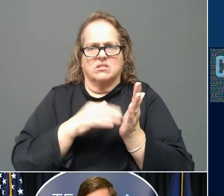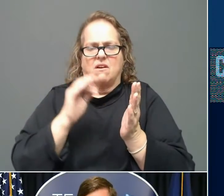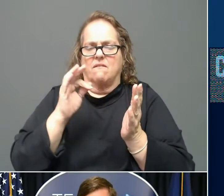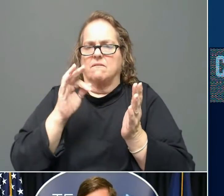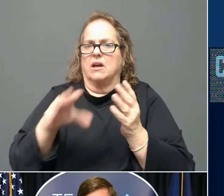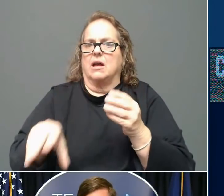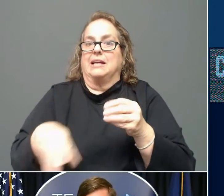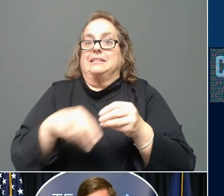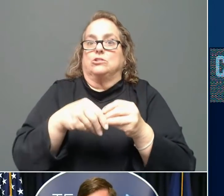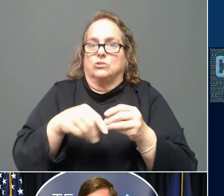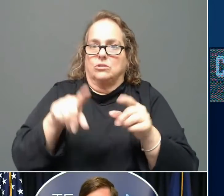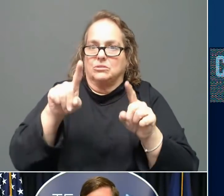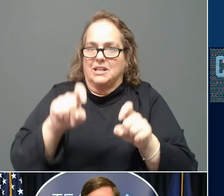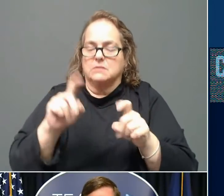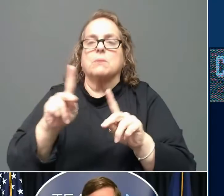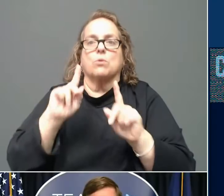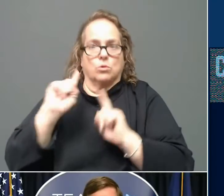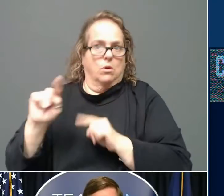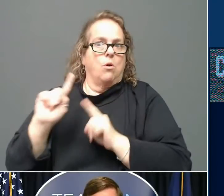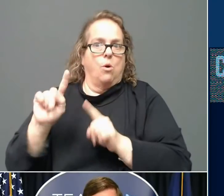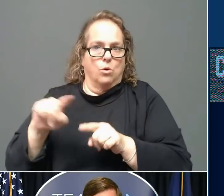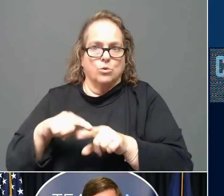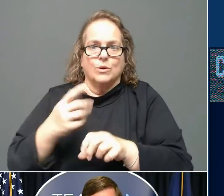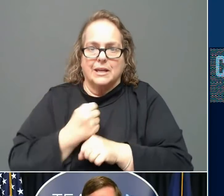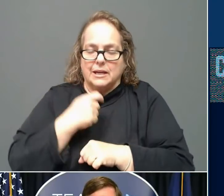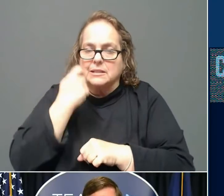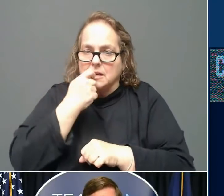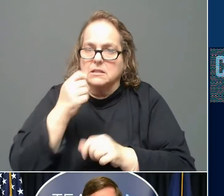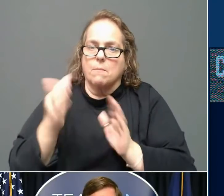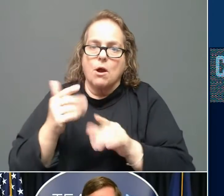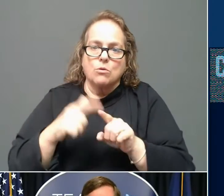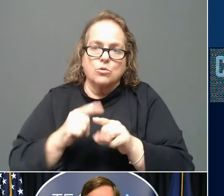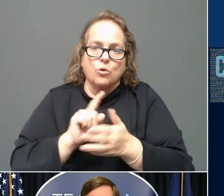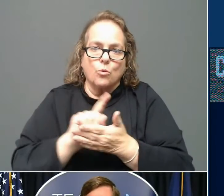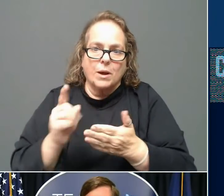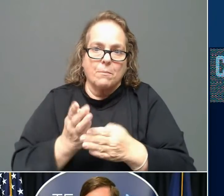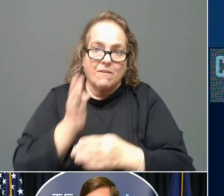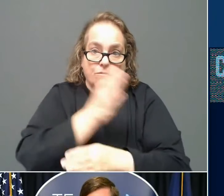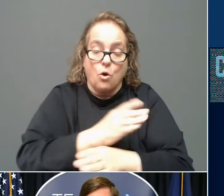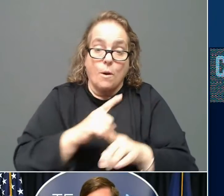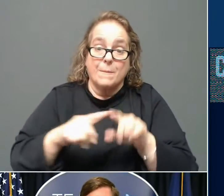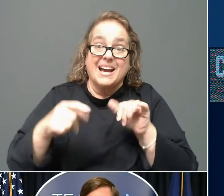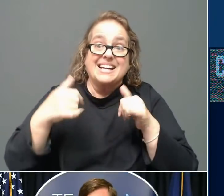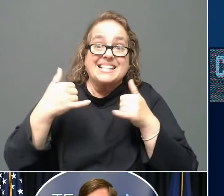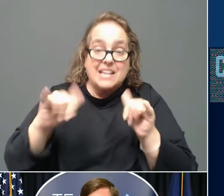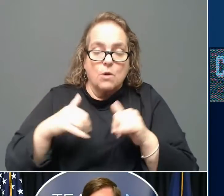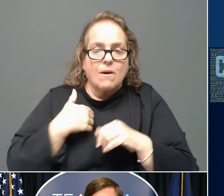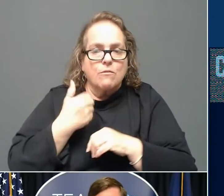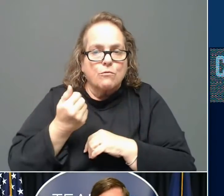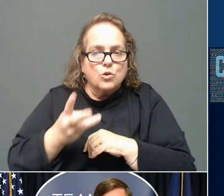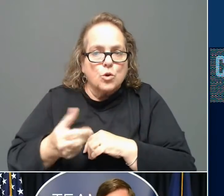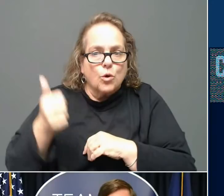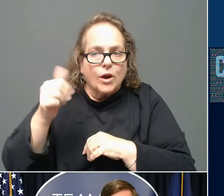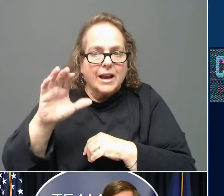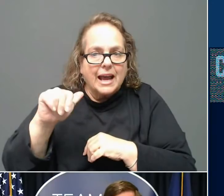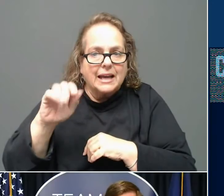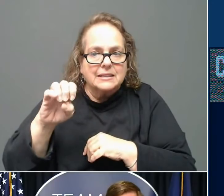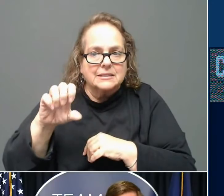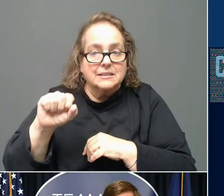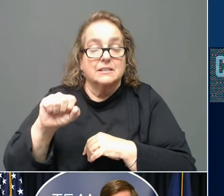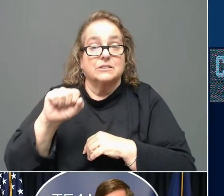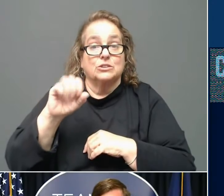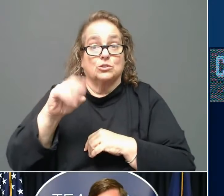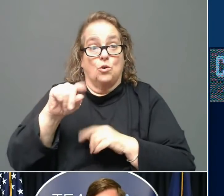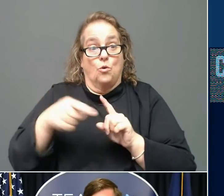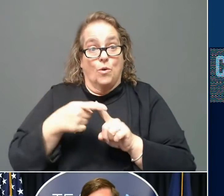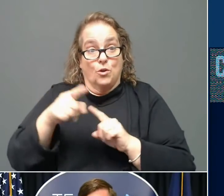tests compared to the week before, yet still we had fewer cases. In other words, when you look at that